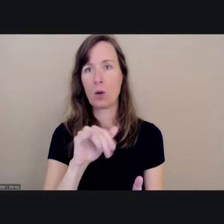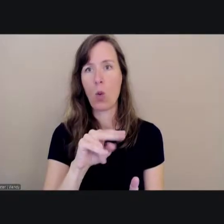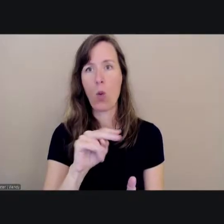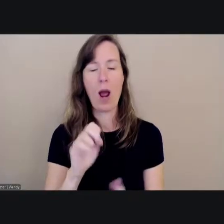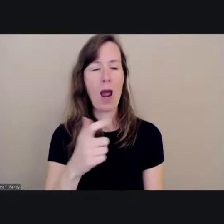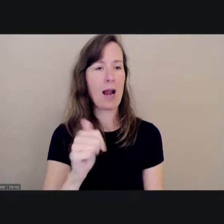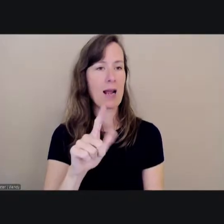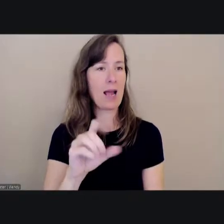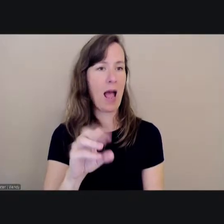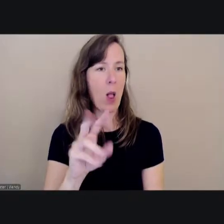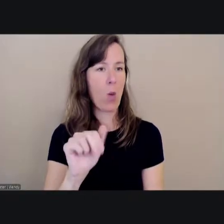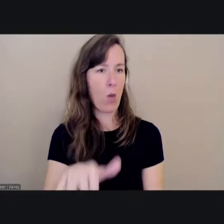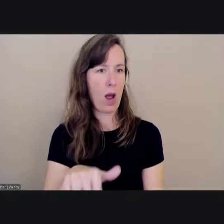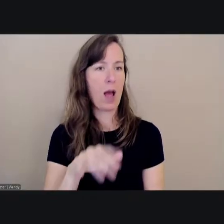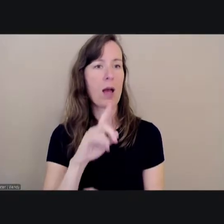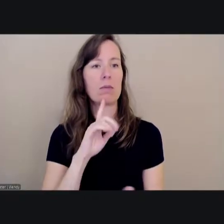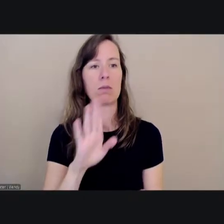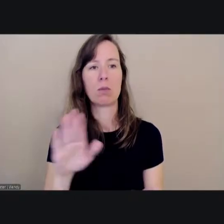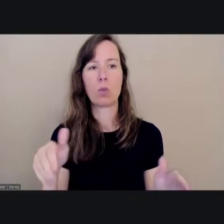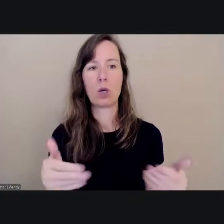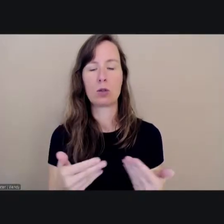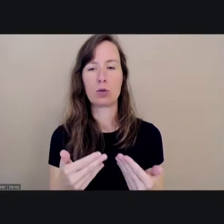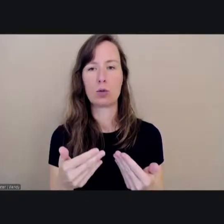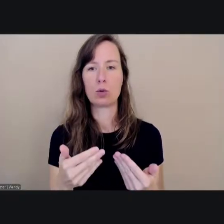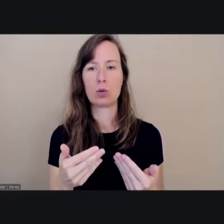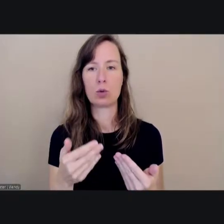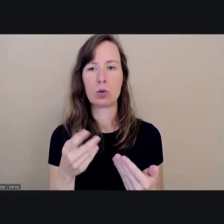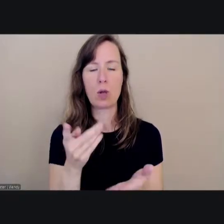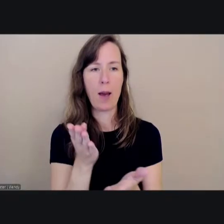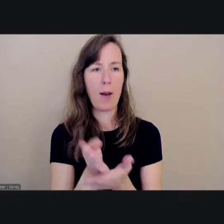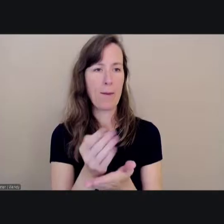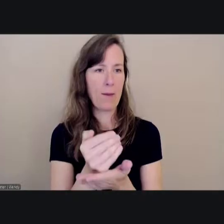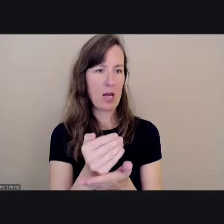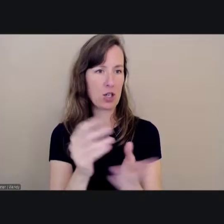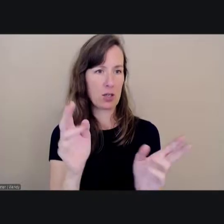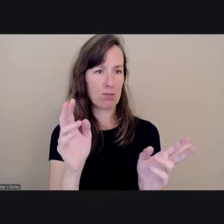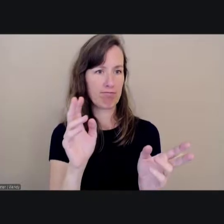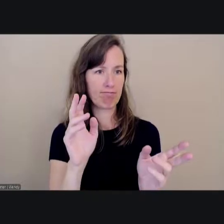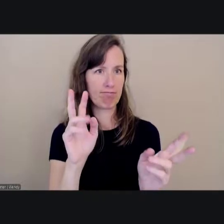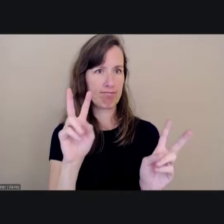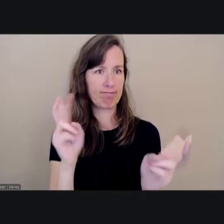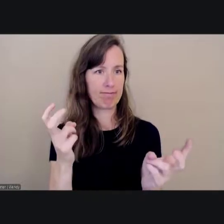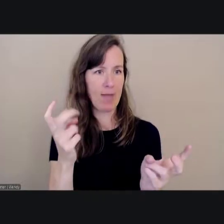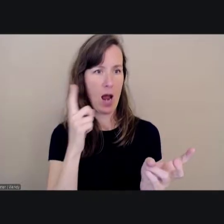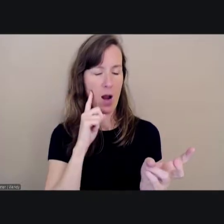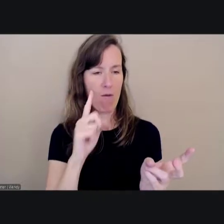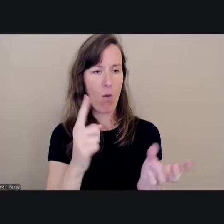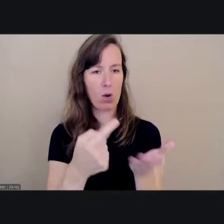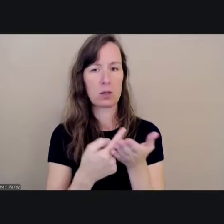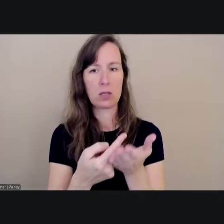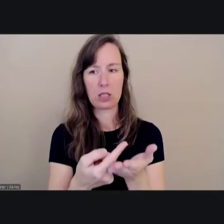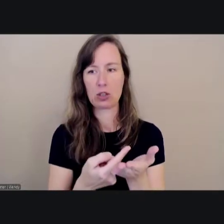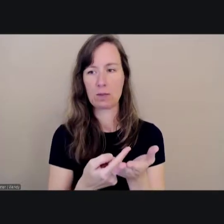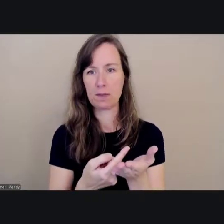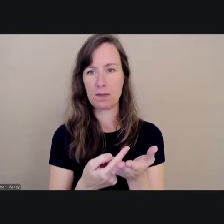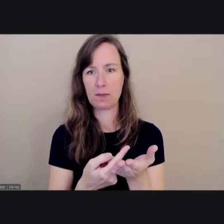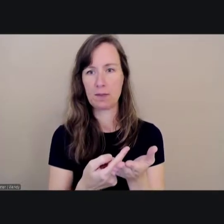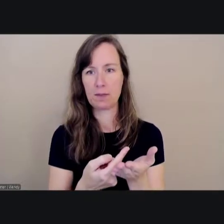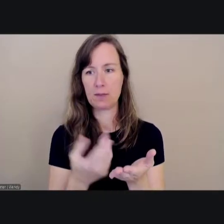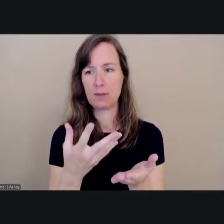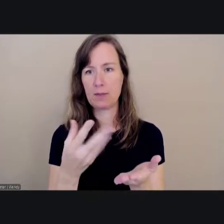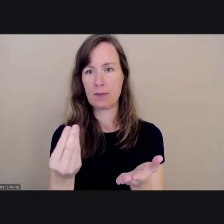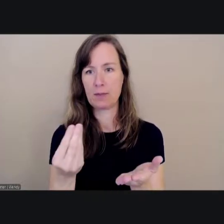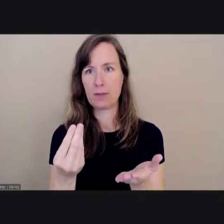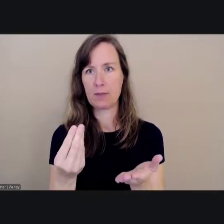introduce the budget items to be discussed, and I think promptly turn